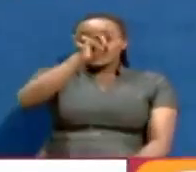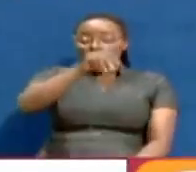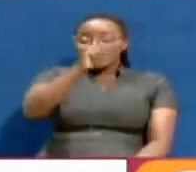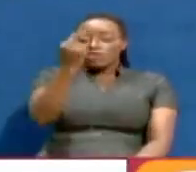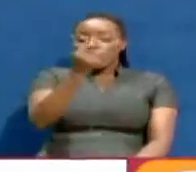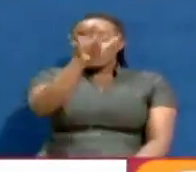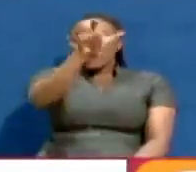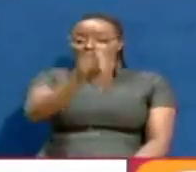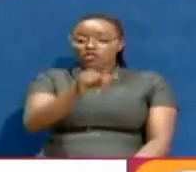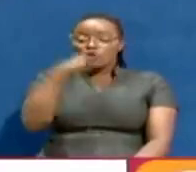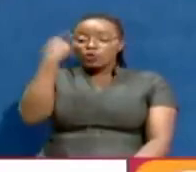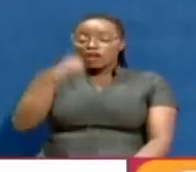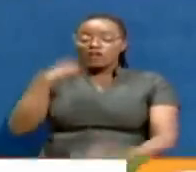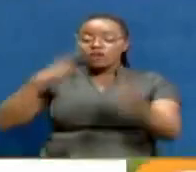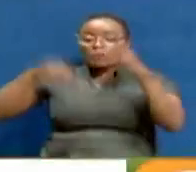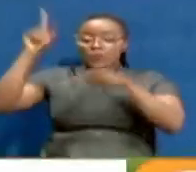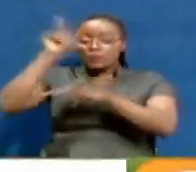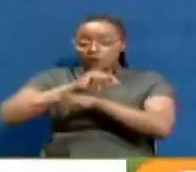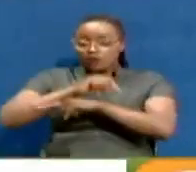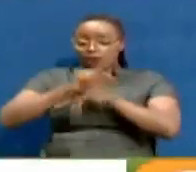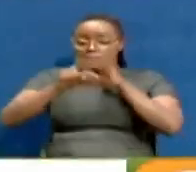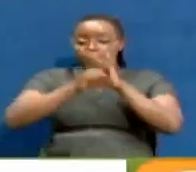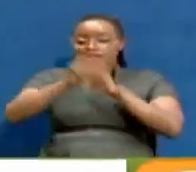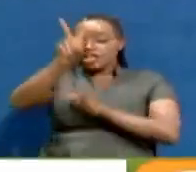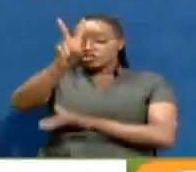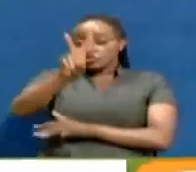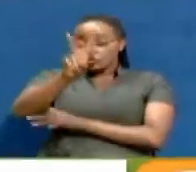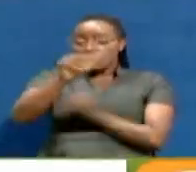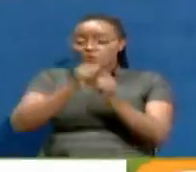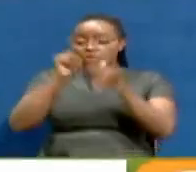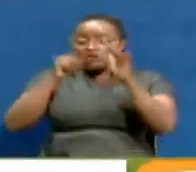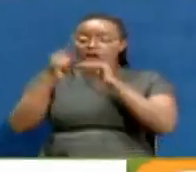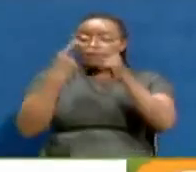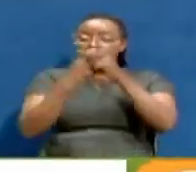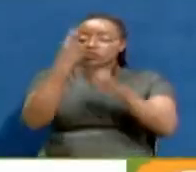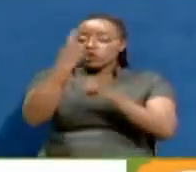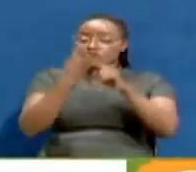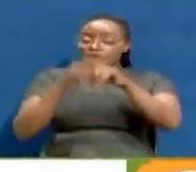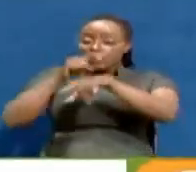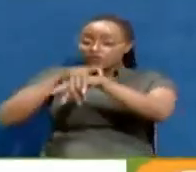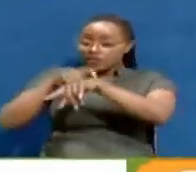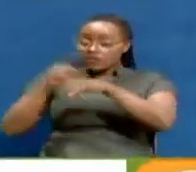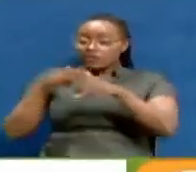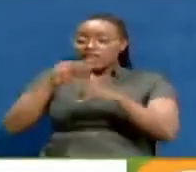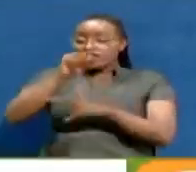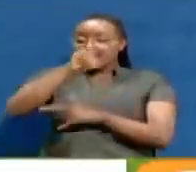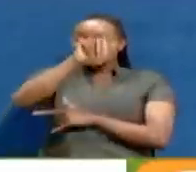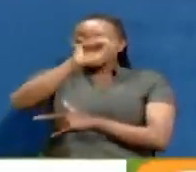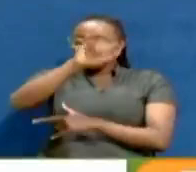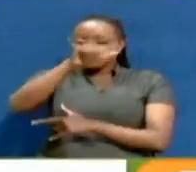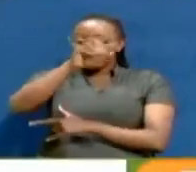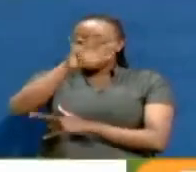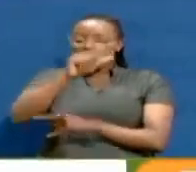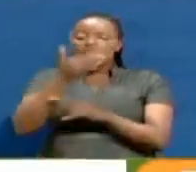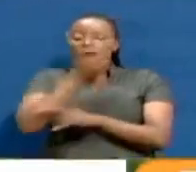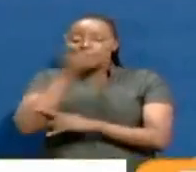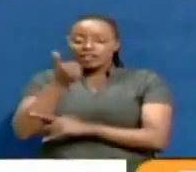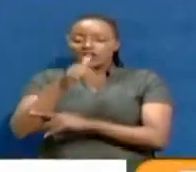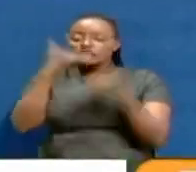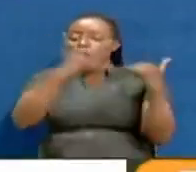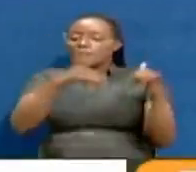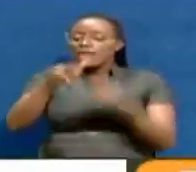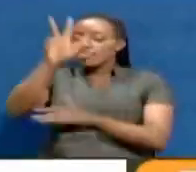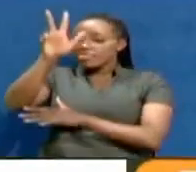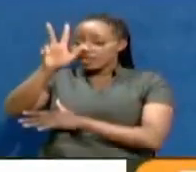the lone ranger after making the cut set at minus two. With a score of plus one from round one, Njoroge needed to be at his best to play three